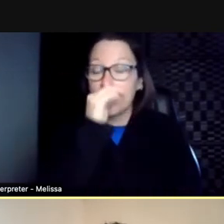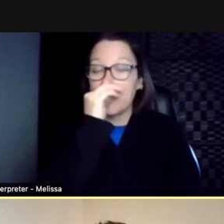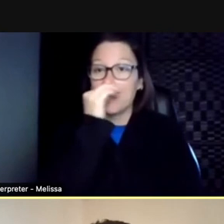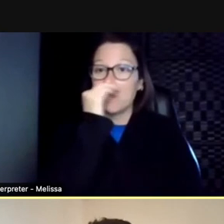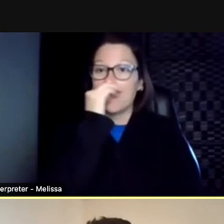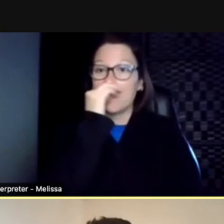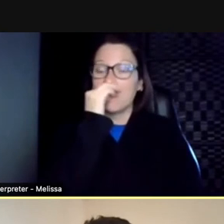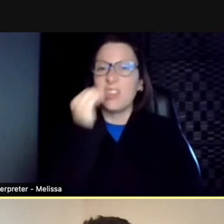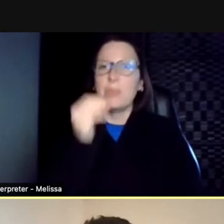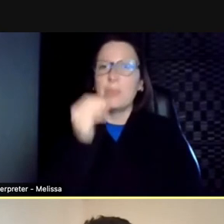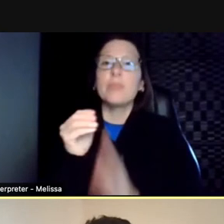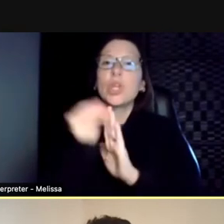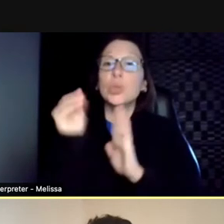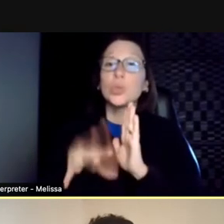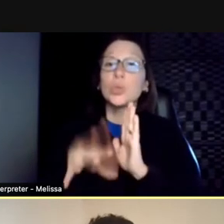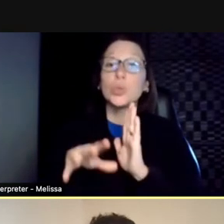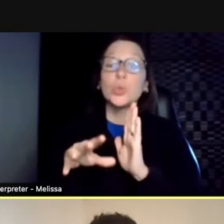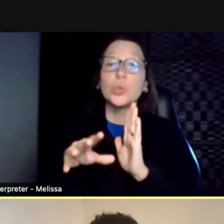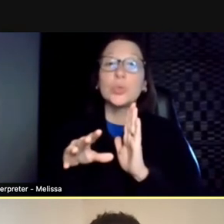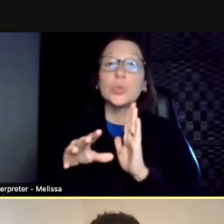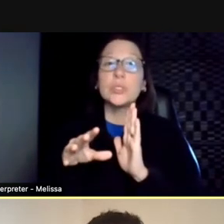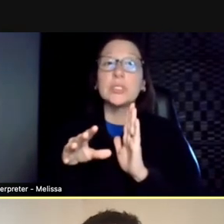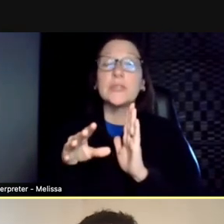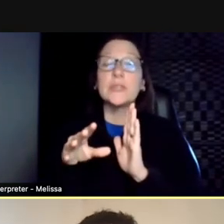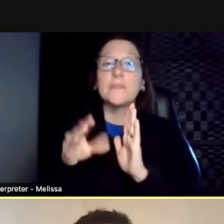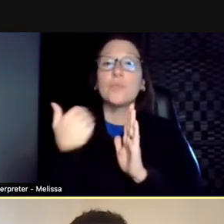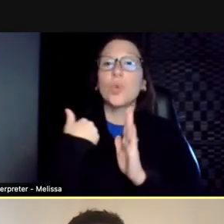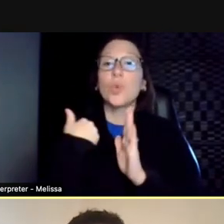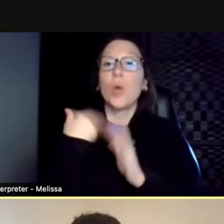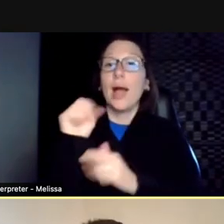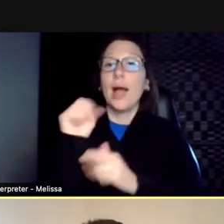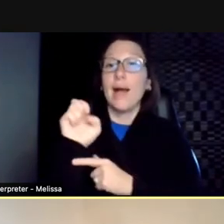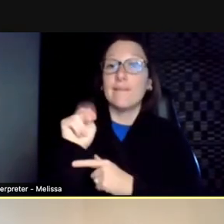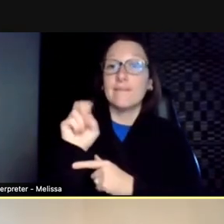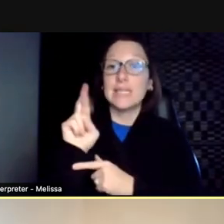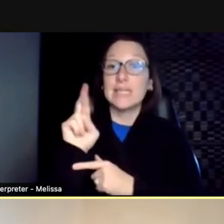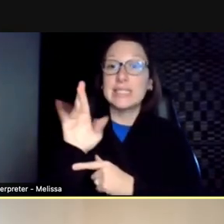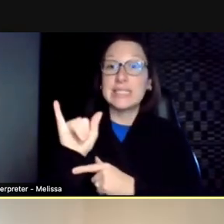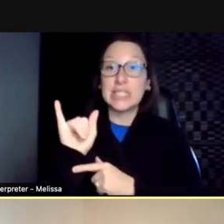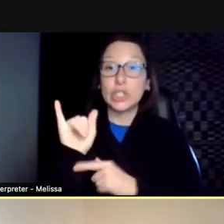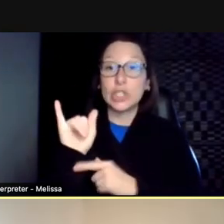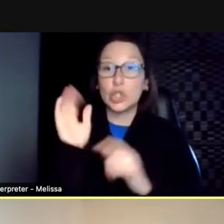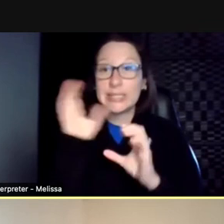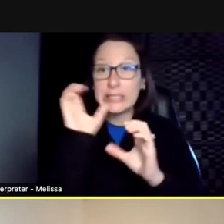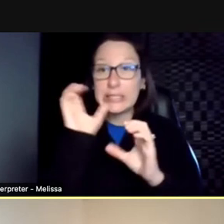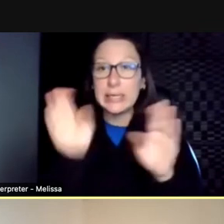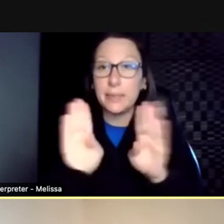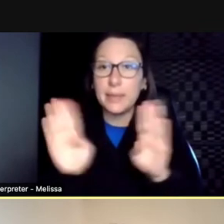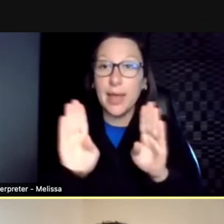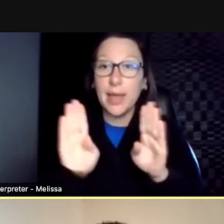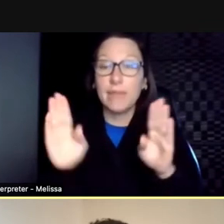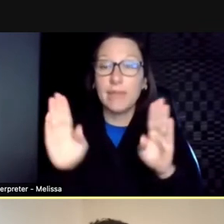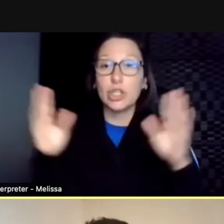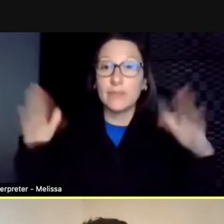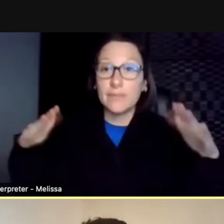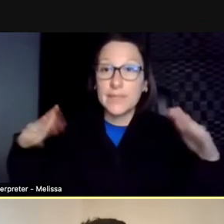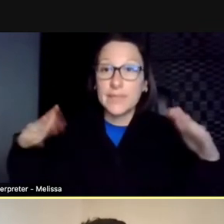Students who have, what you usually deem as sensory seeking behaviors, hand flapping,